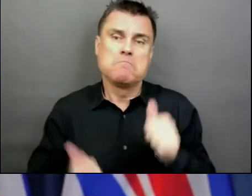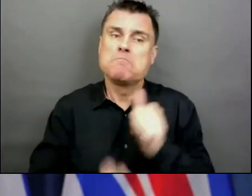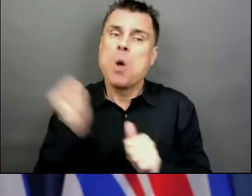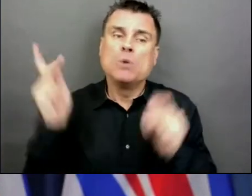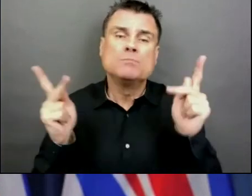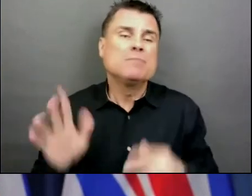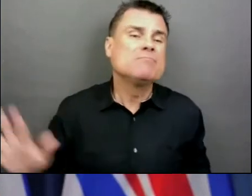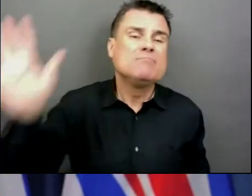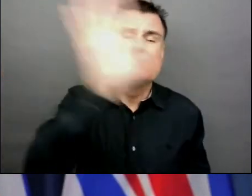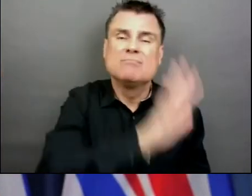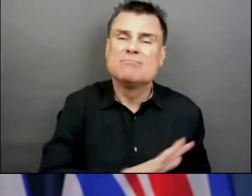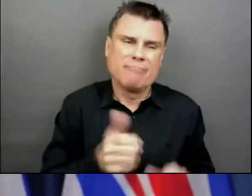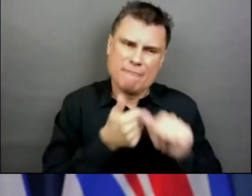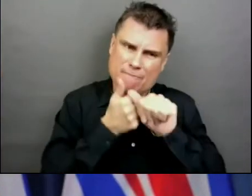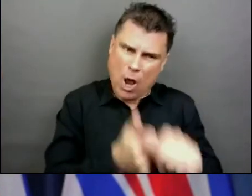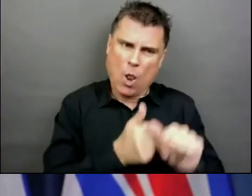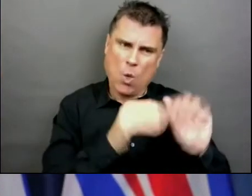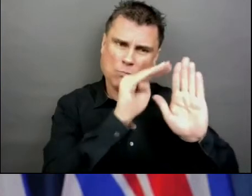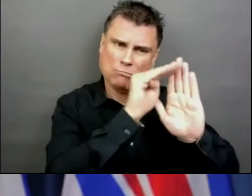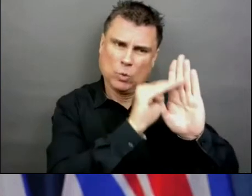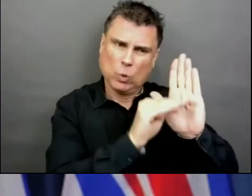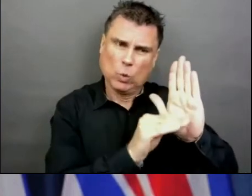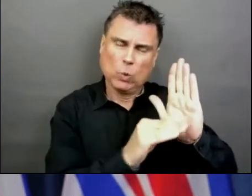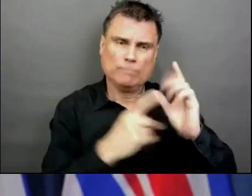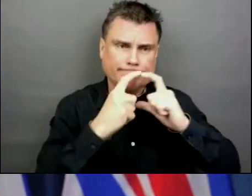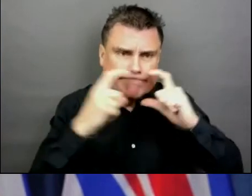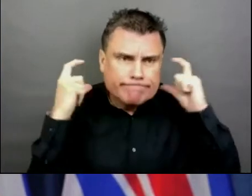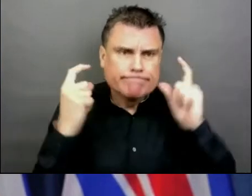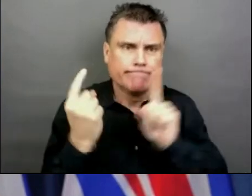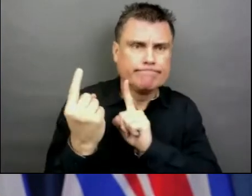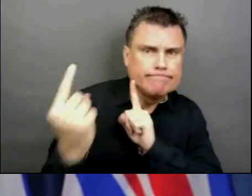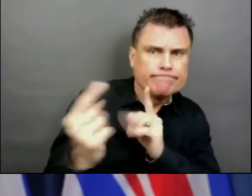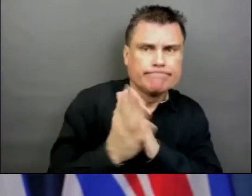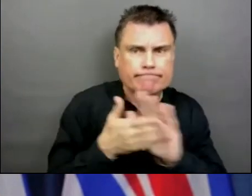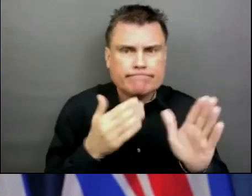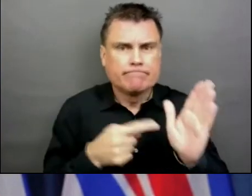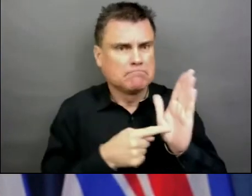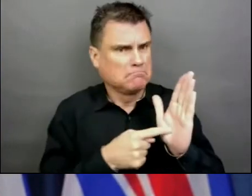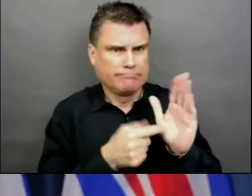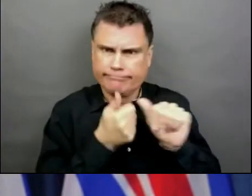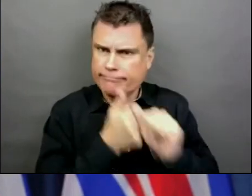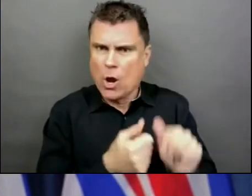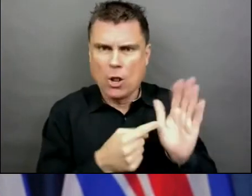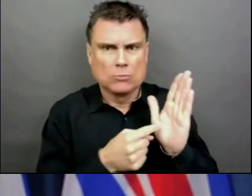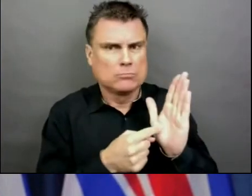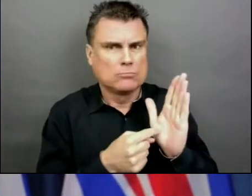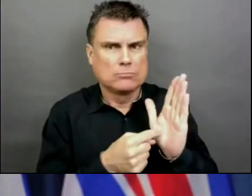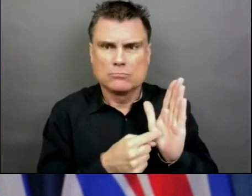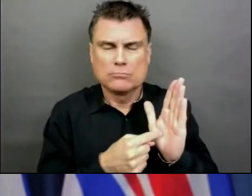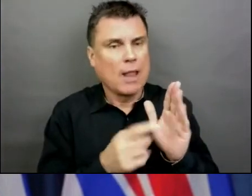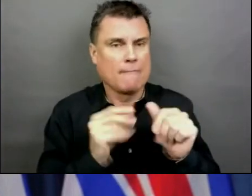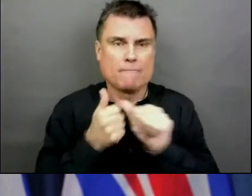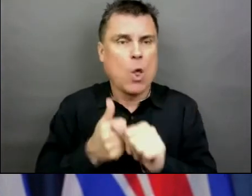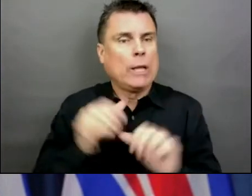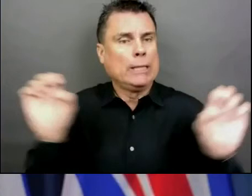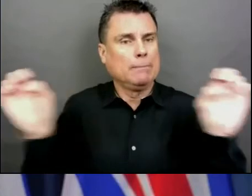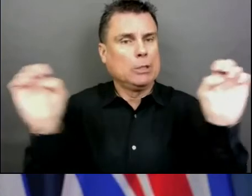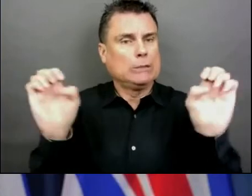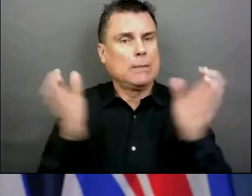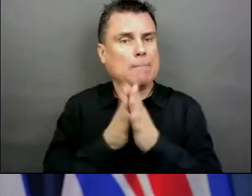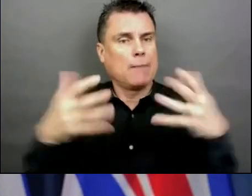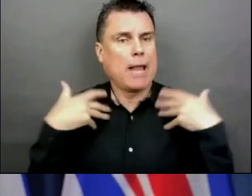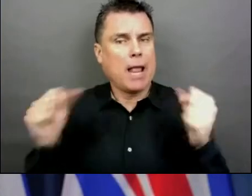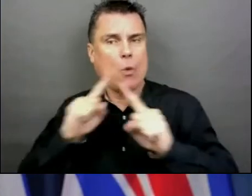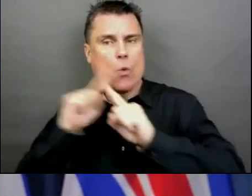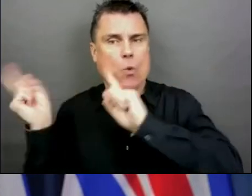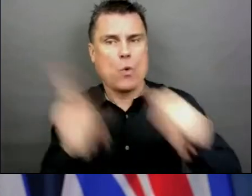It is being realigned with the Emergency Program Act, which will allow for fines that can be issued under the Emergency Program Act, which in